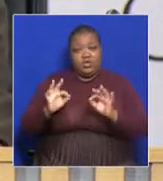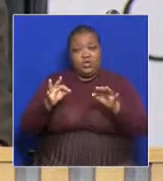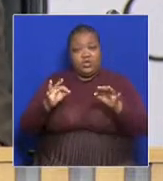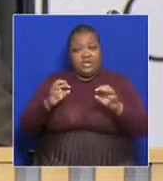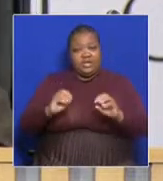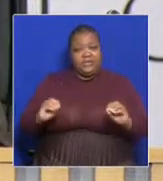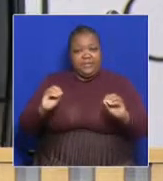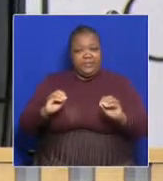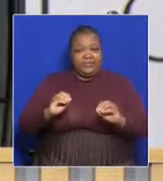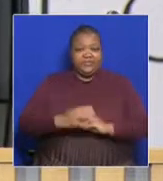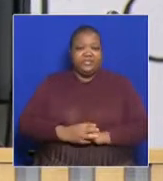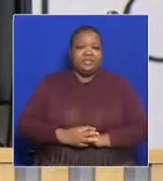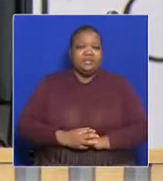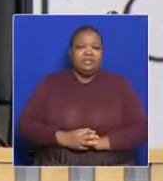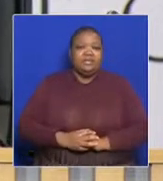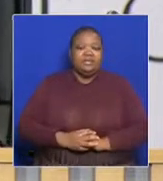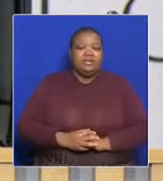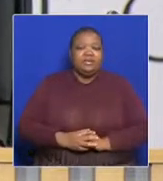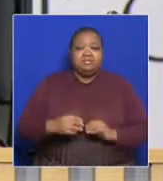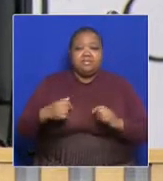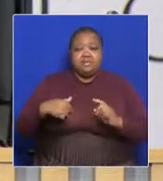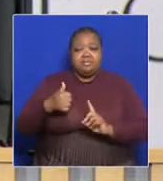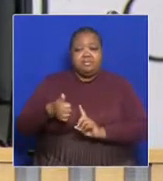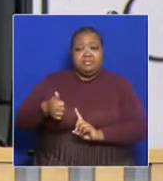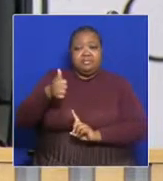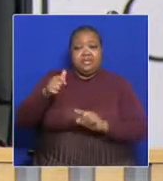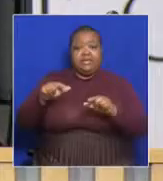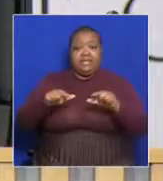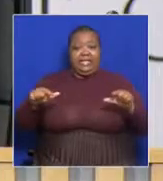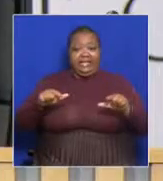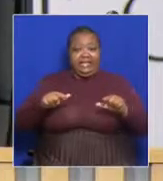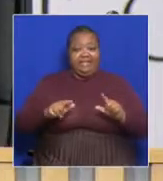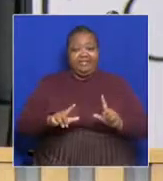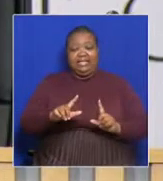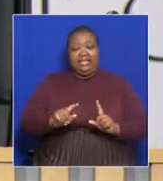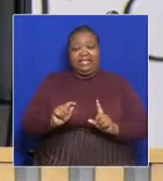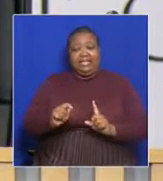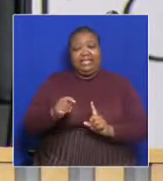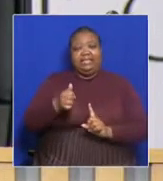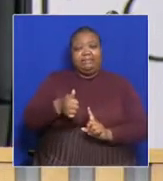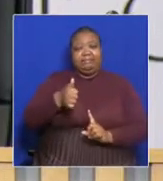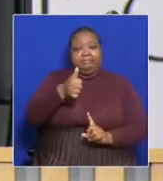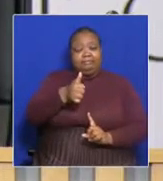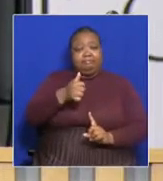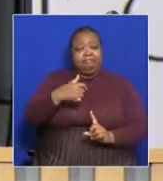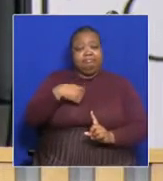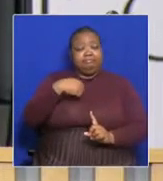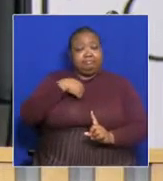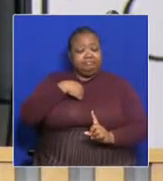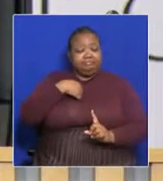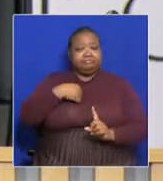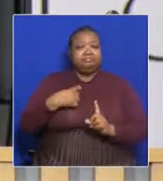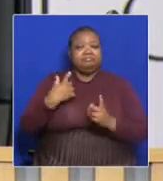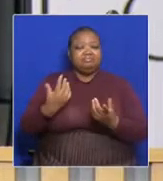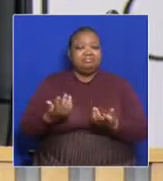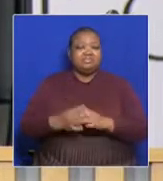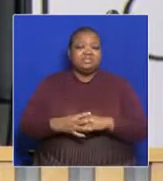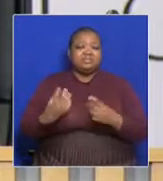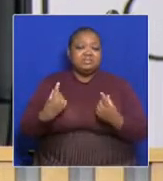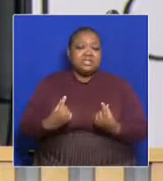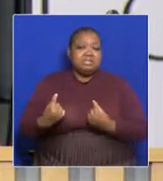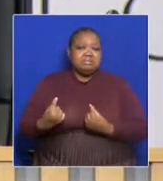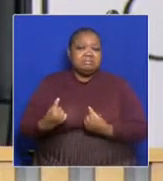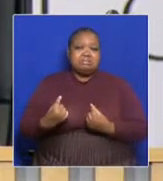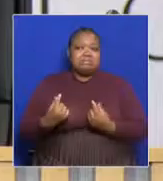as a colonel, and at that stage as a lieutenant colonel, there's only so much that I can do to escalate this